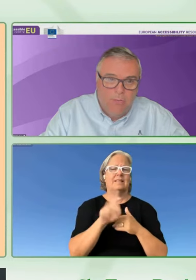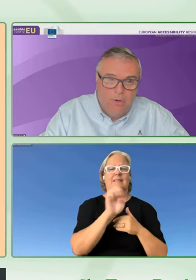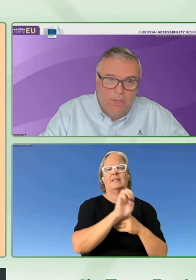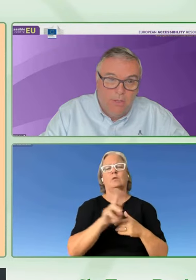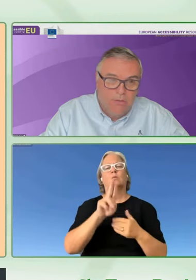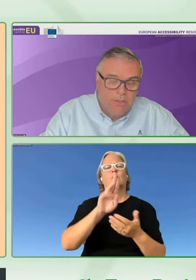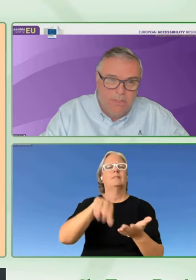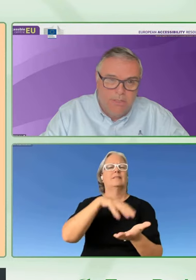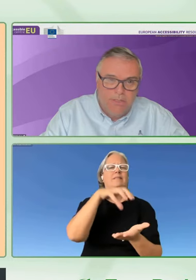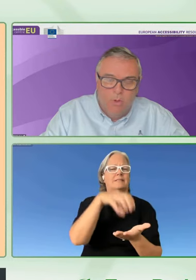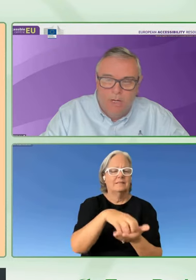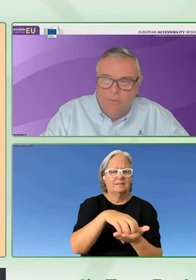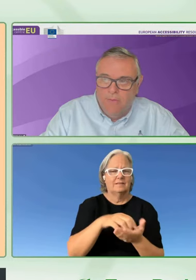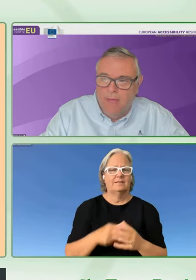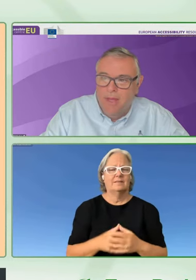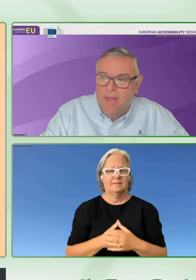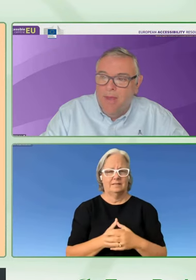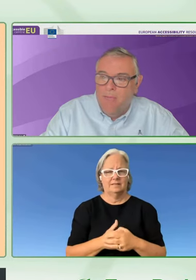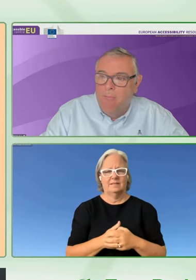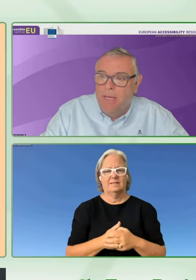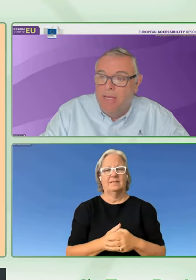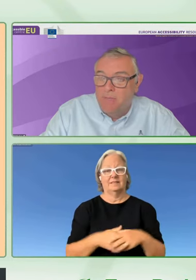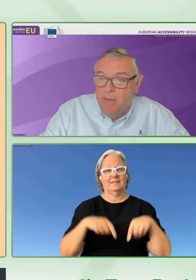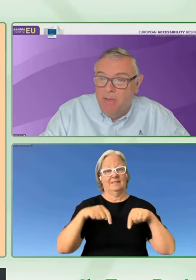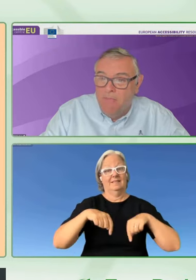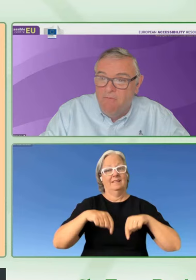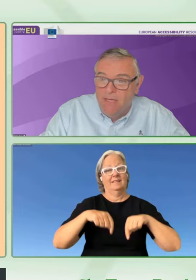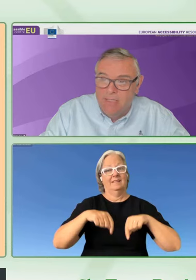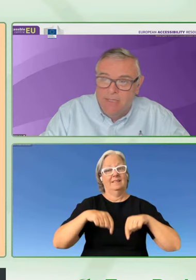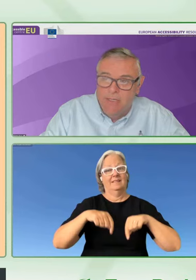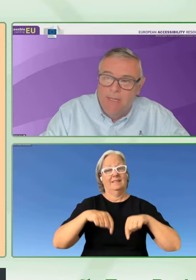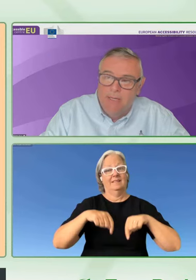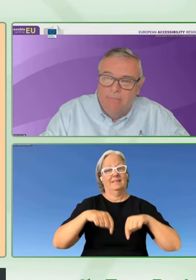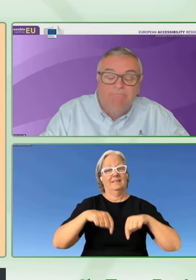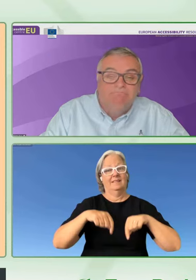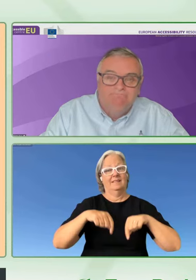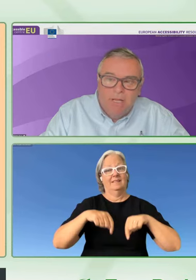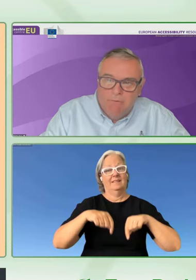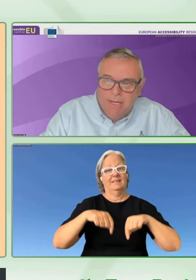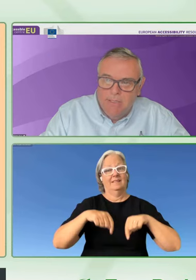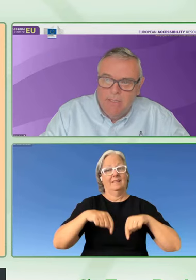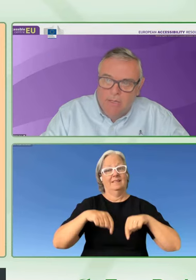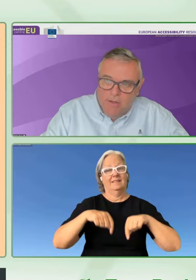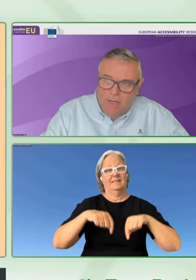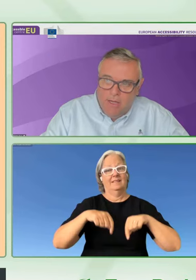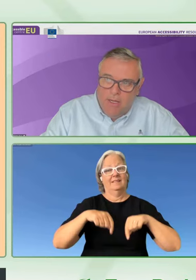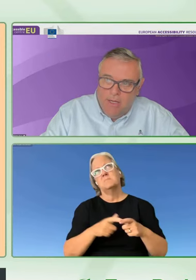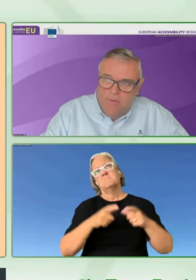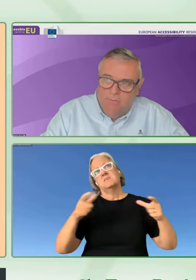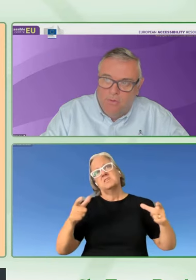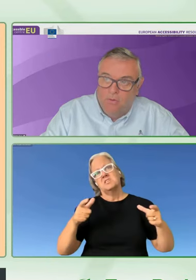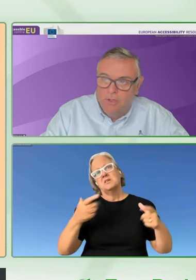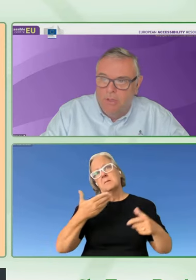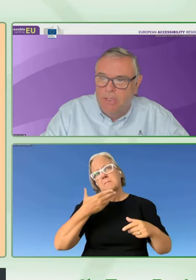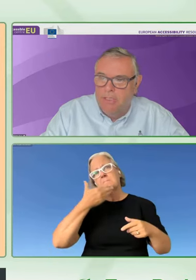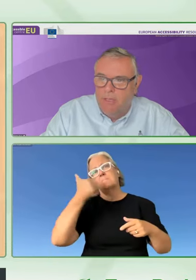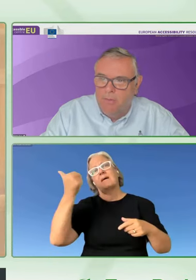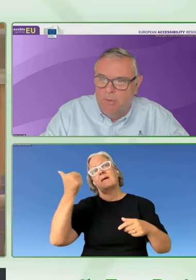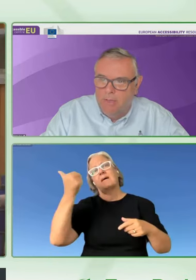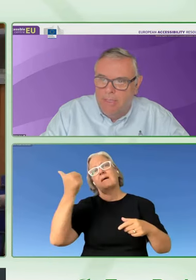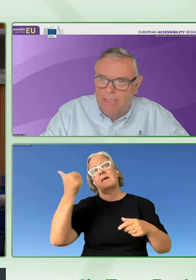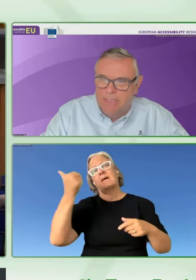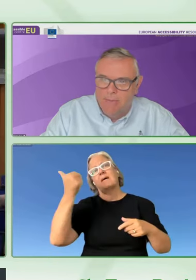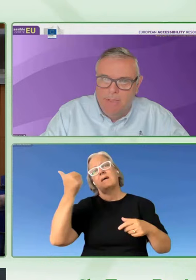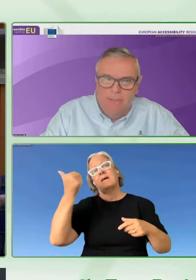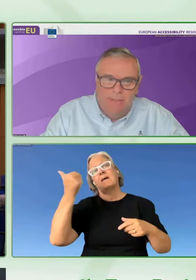to the Fellow Project because this is one of the biggest, maybe the best event focus on